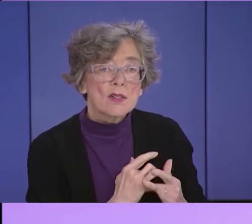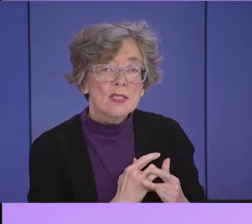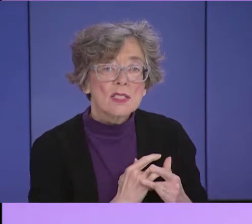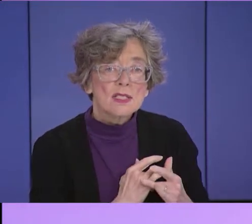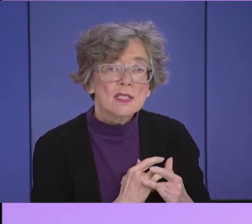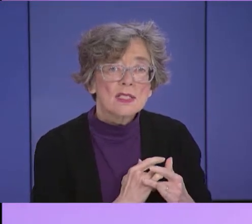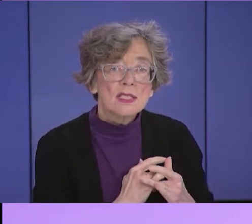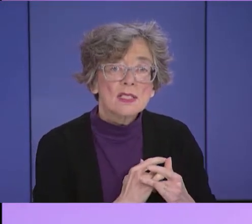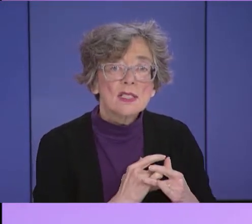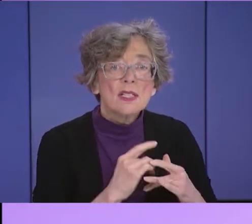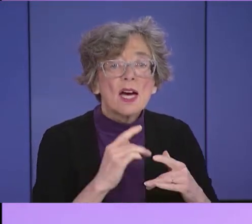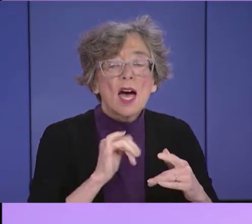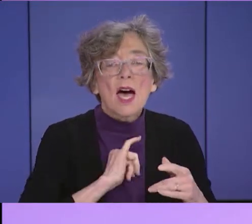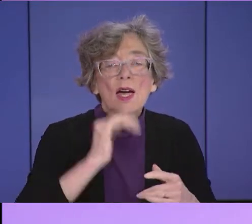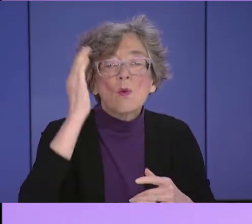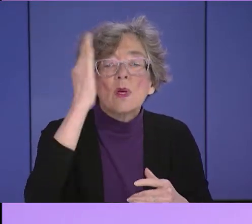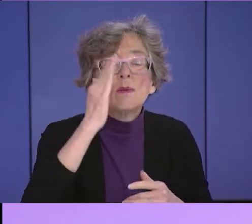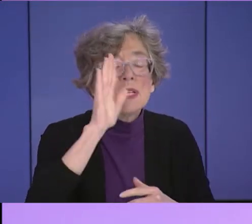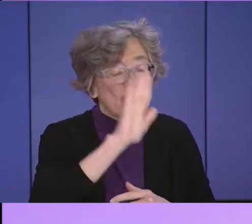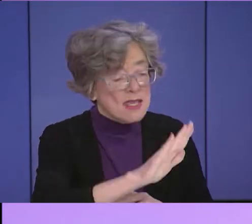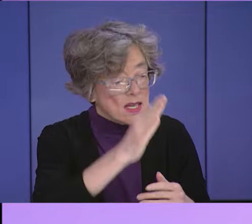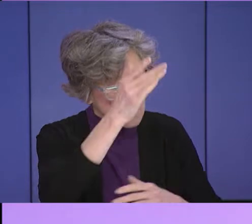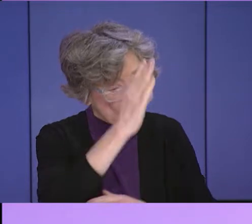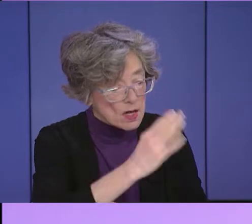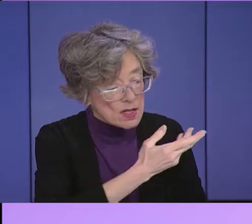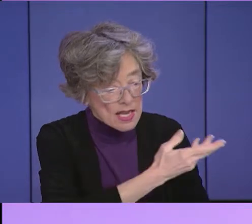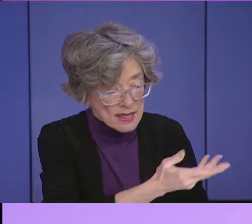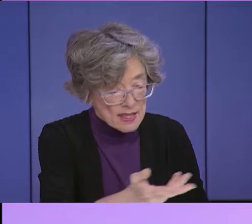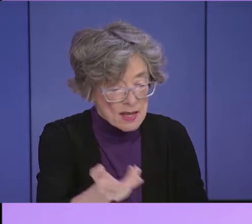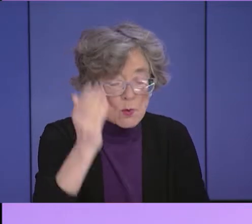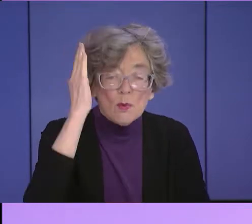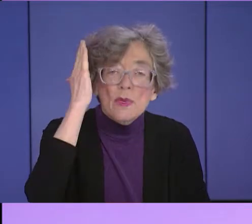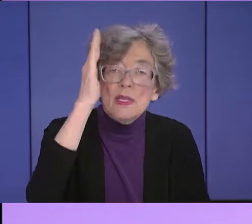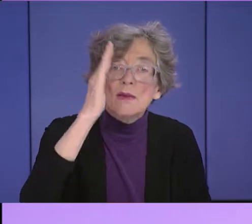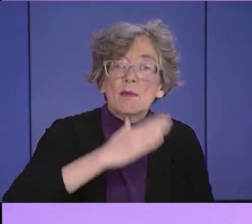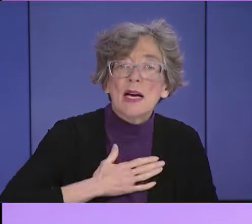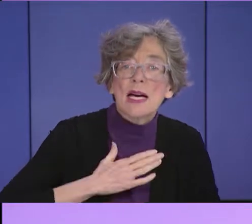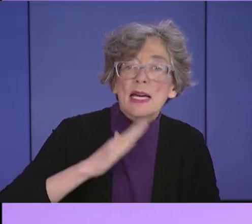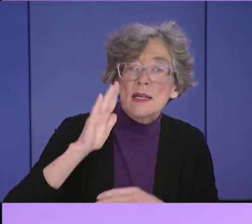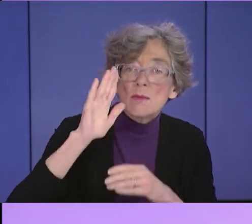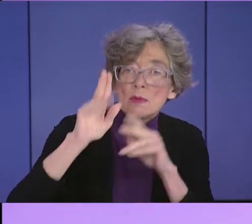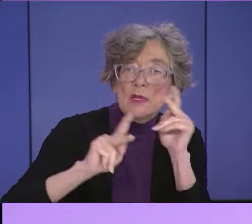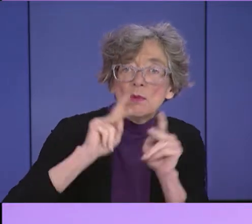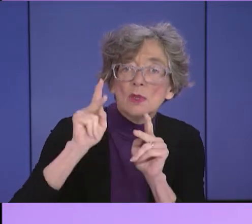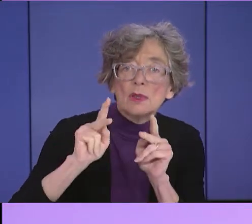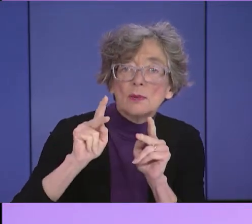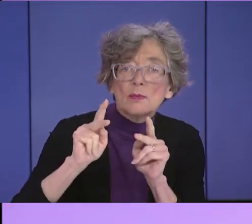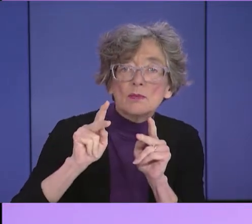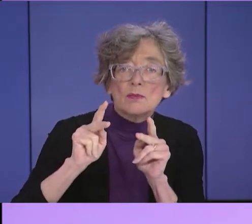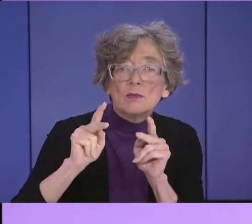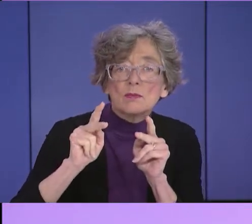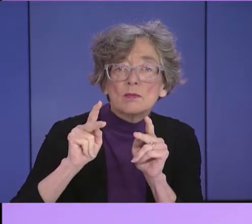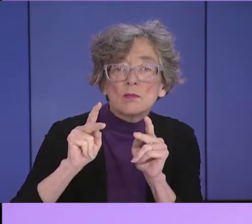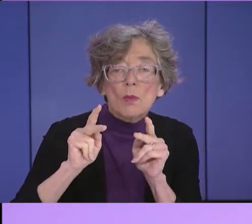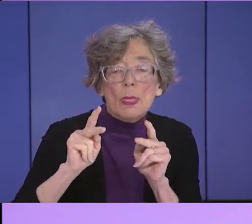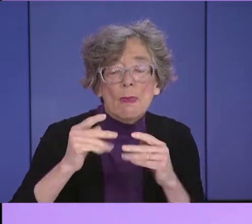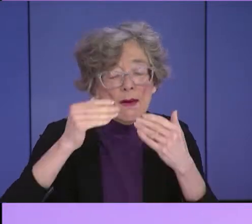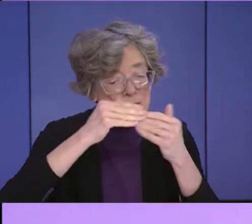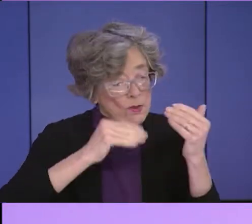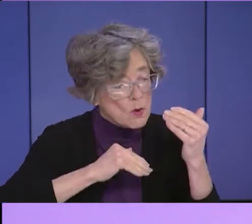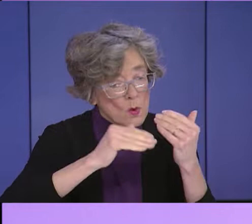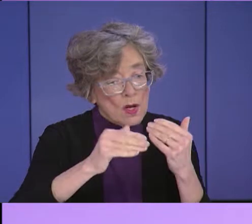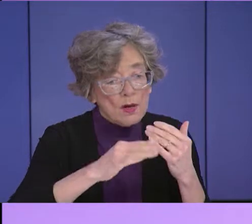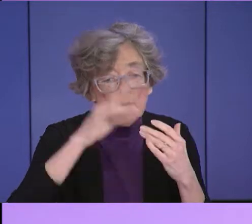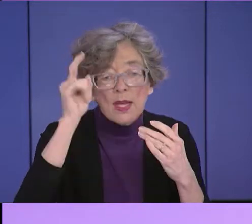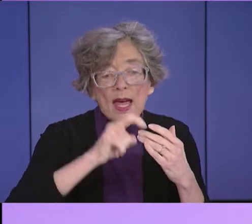hearts. I will be their God, and they shall be my people. No longer will